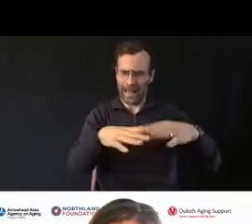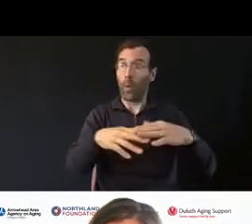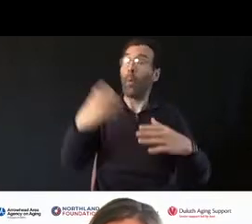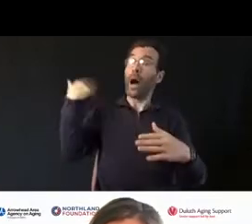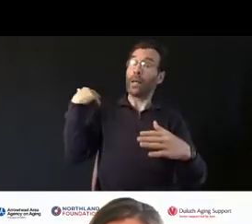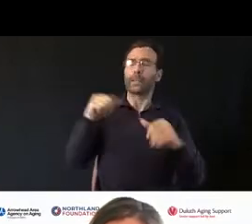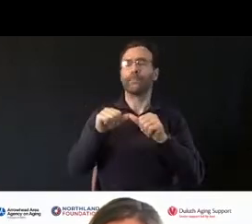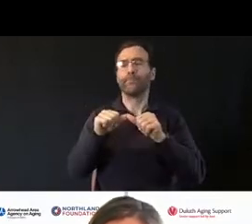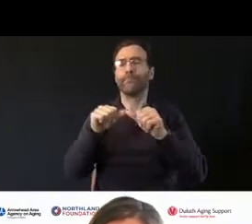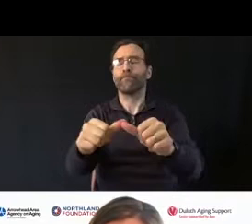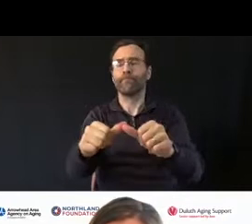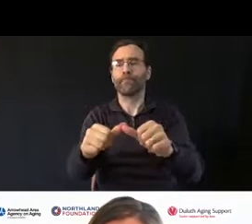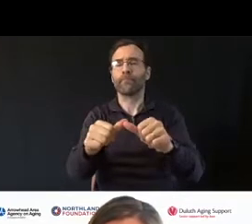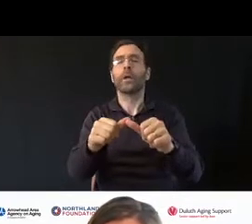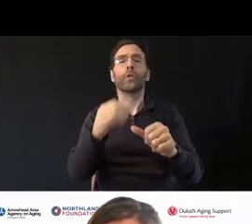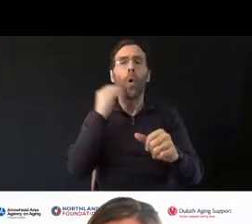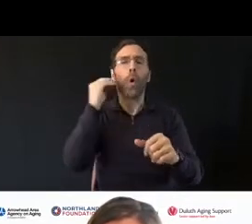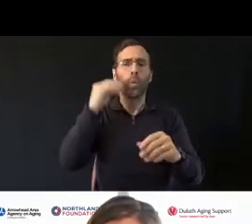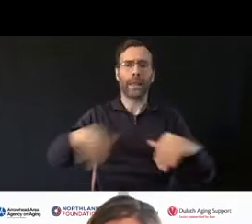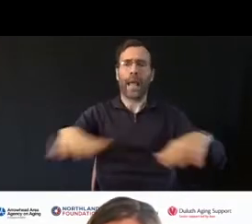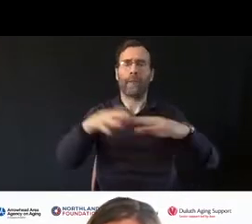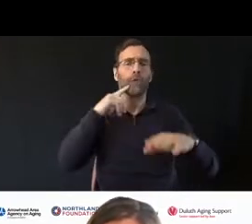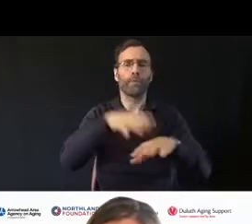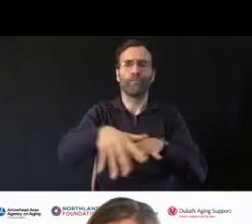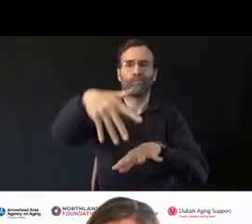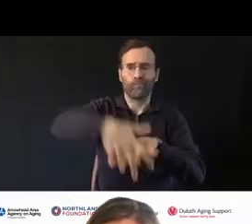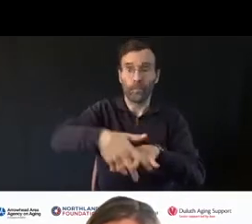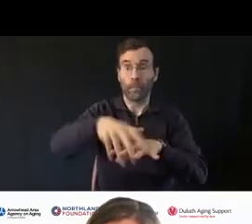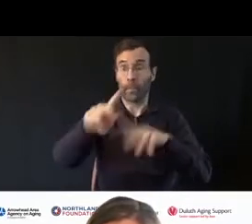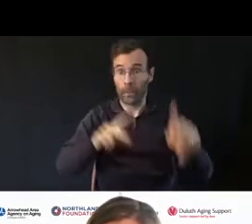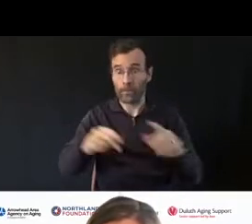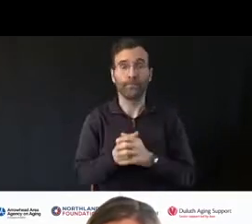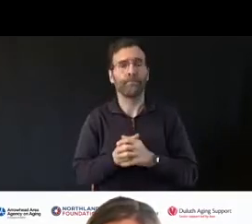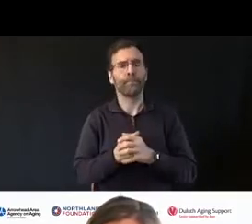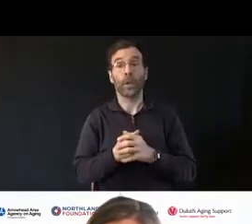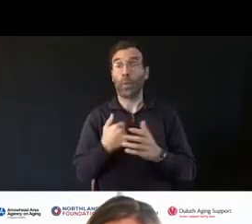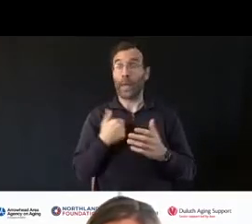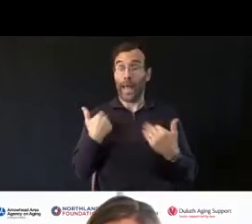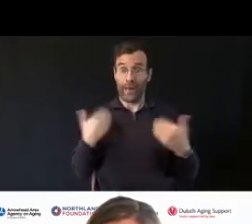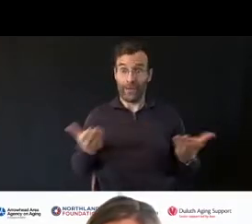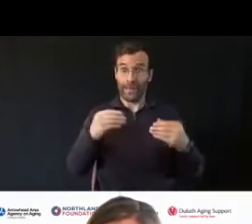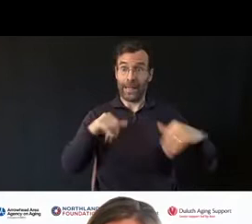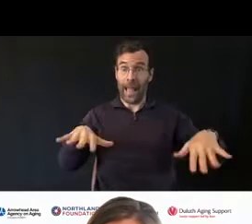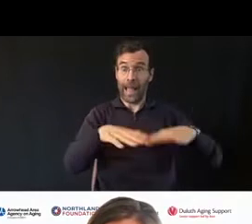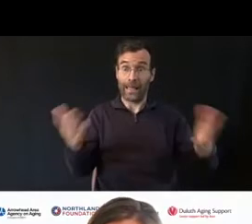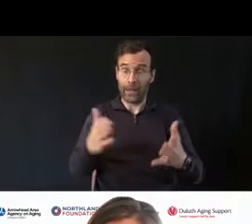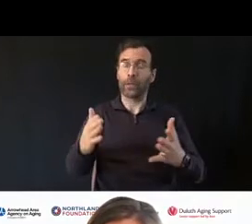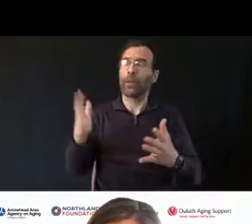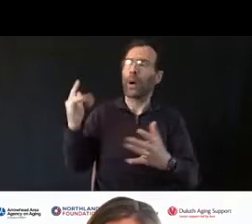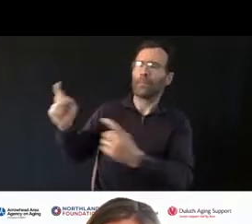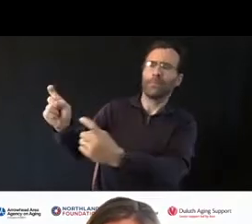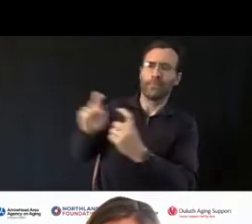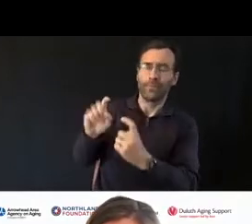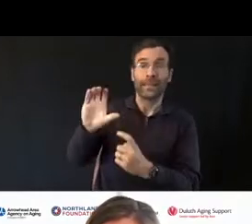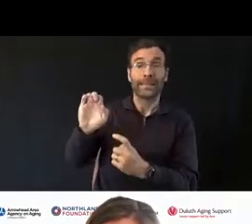the homelands of Indigenous people. We currently enjoy access to this land because the land was ceded, territory relinquished